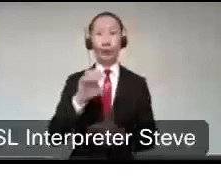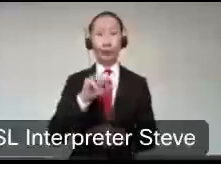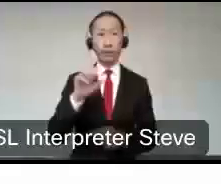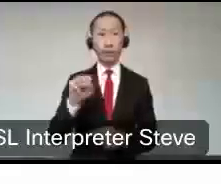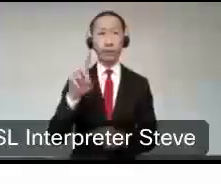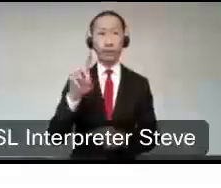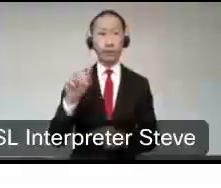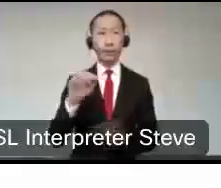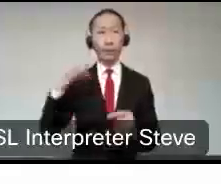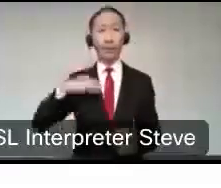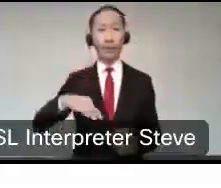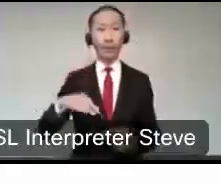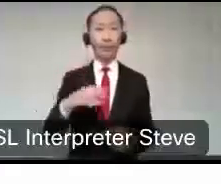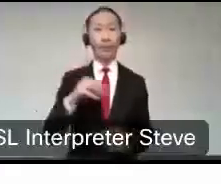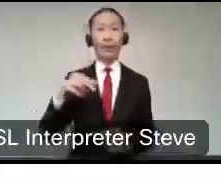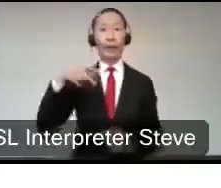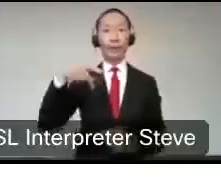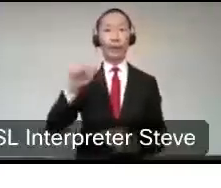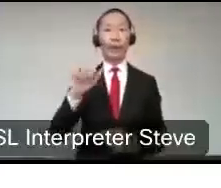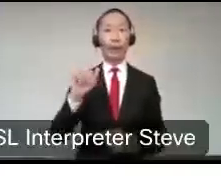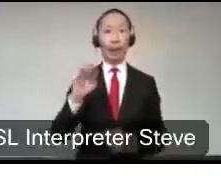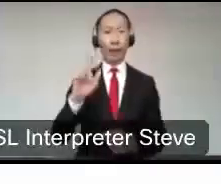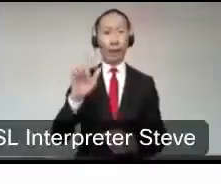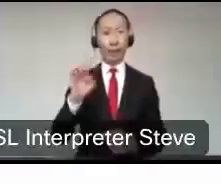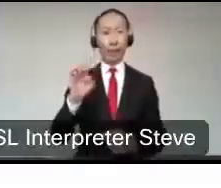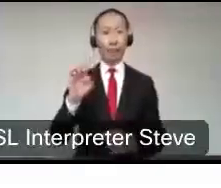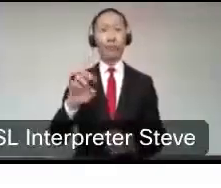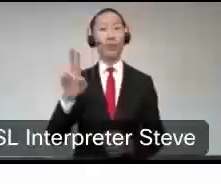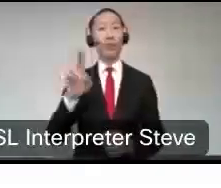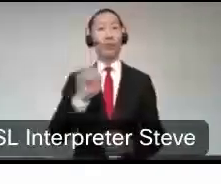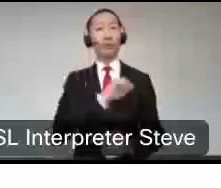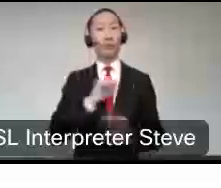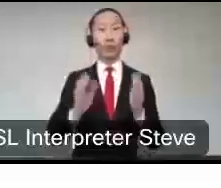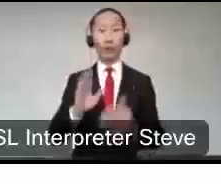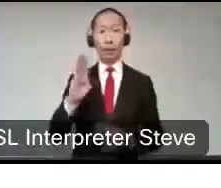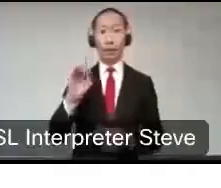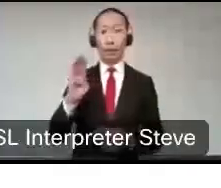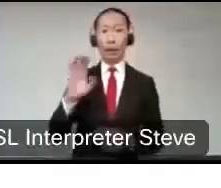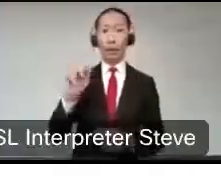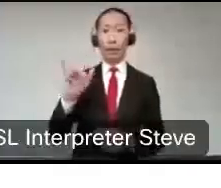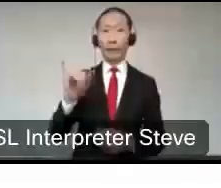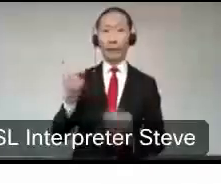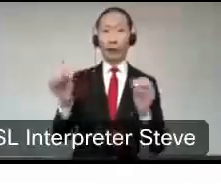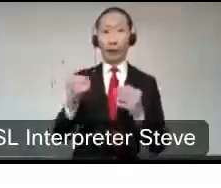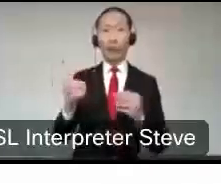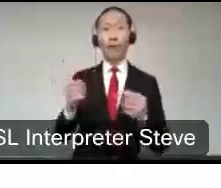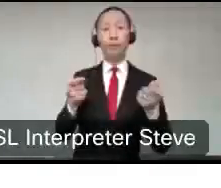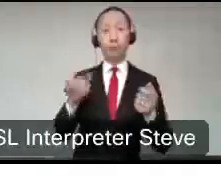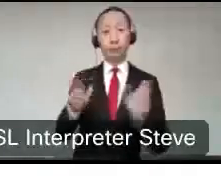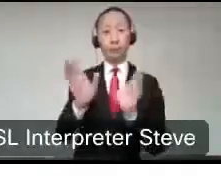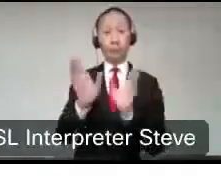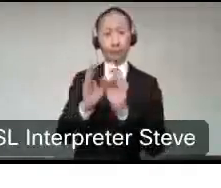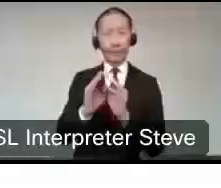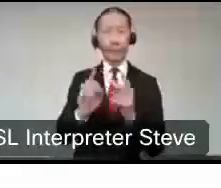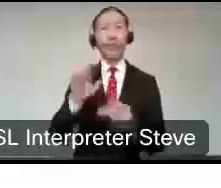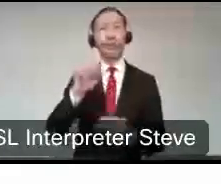Disability Benefits and PA-ABLE, hosted by U.S. Senator Bob Casey's office, the Social Security